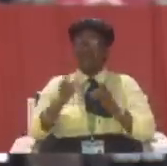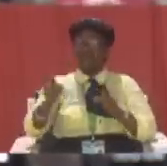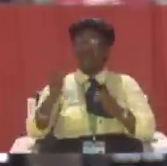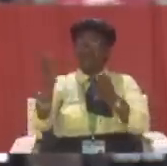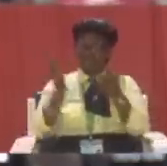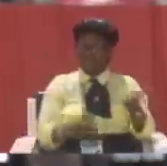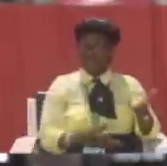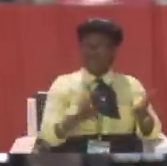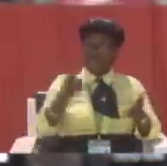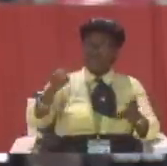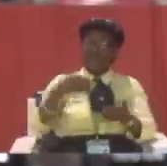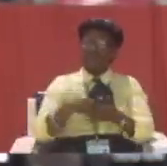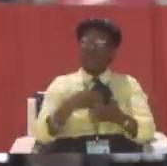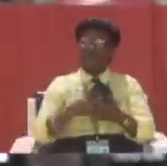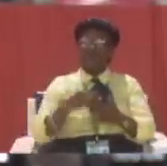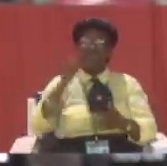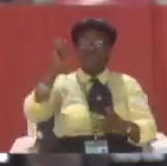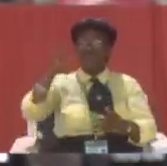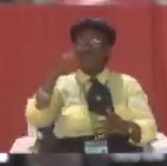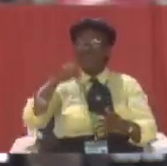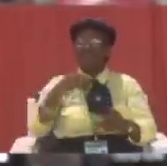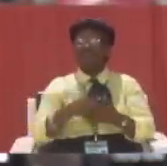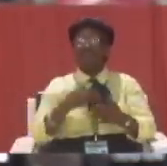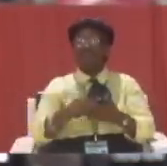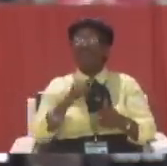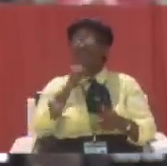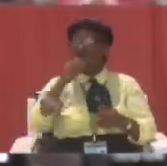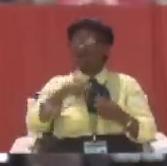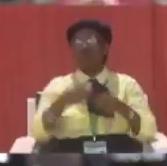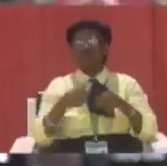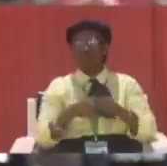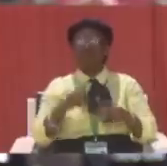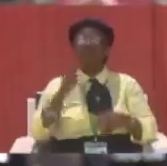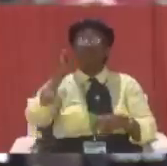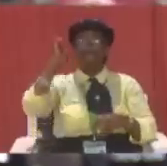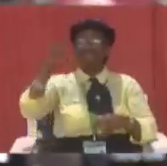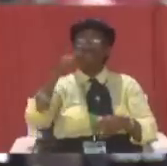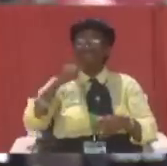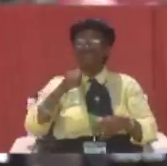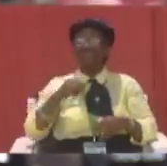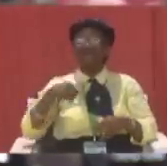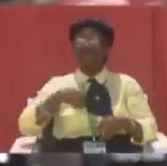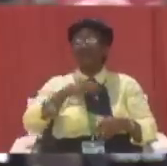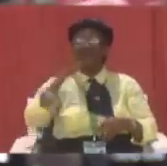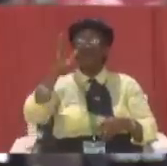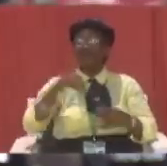don't worry. I said, we'll build you a house. He said, in 7 days.